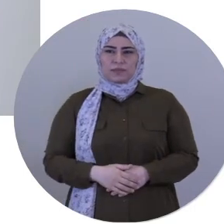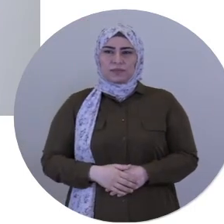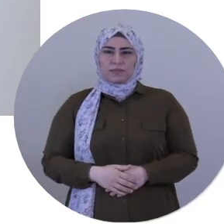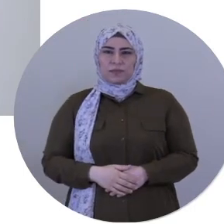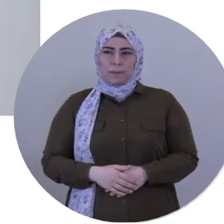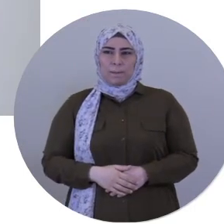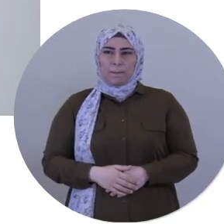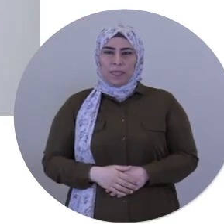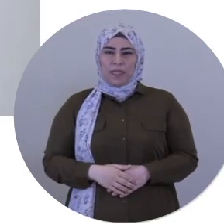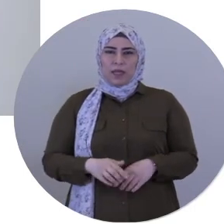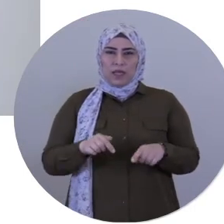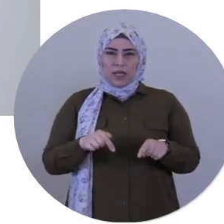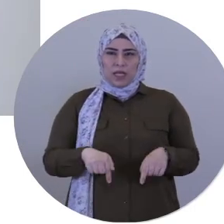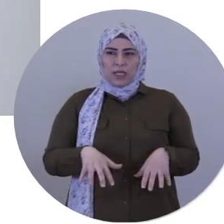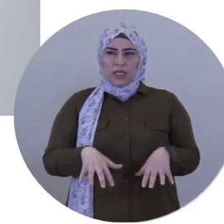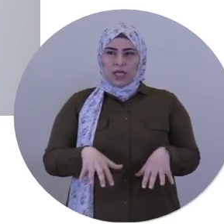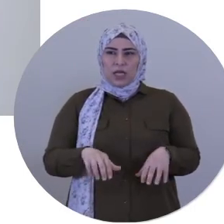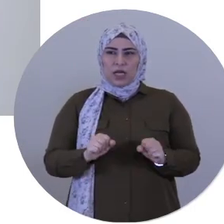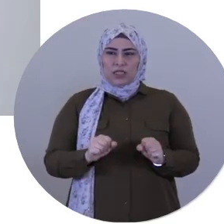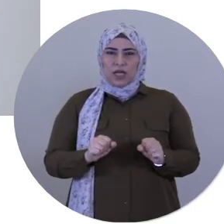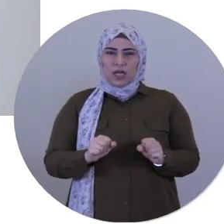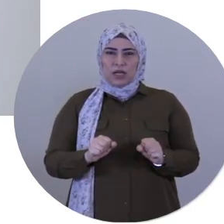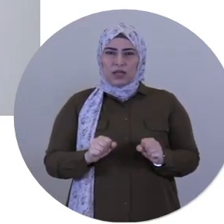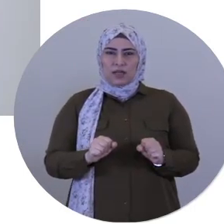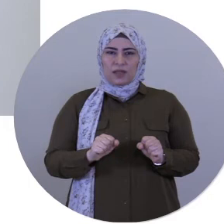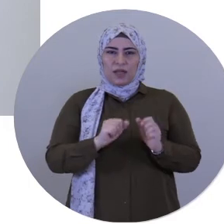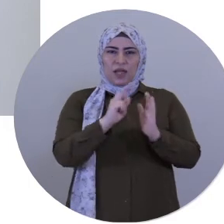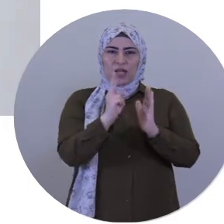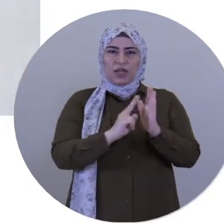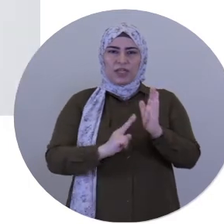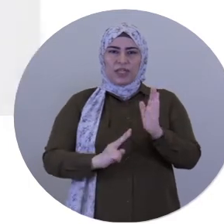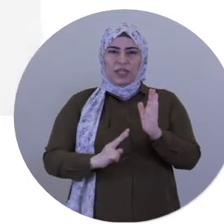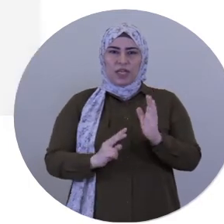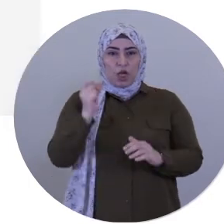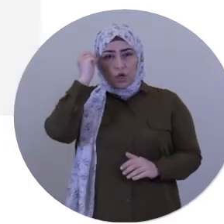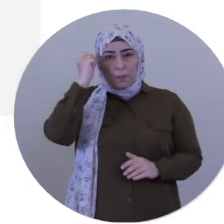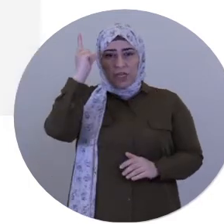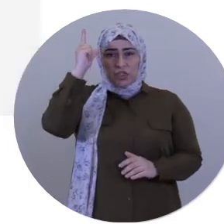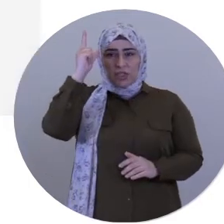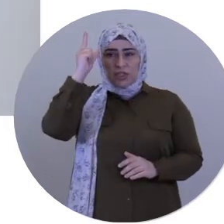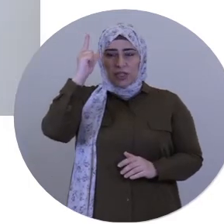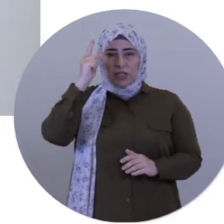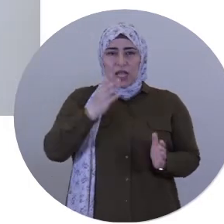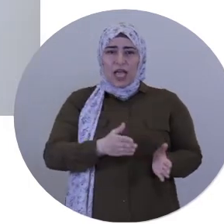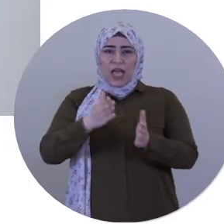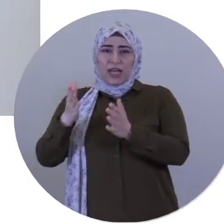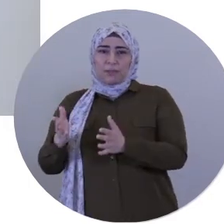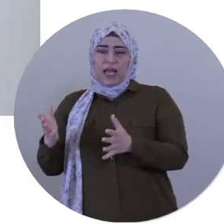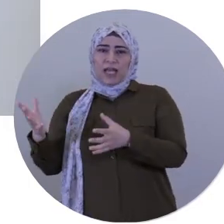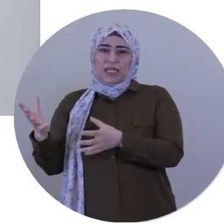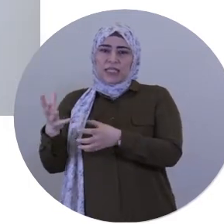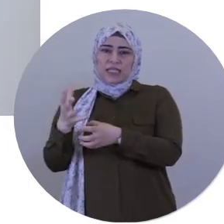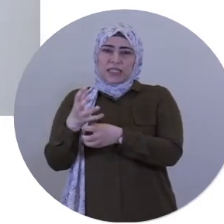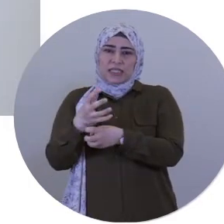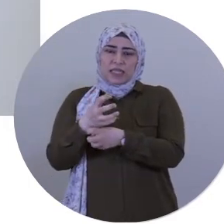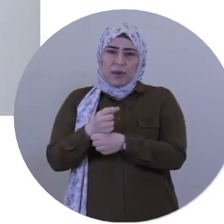That was the reading comprehension. Let's now move on to the summary making. And before we start the summary making, here